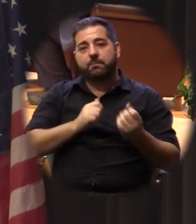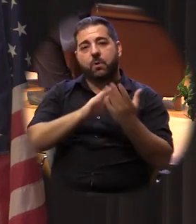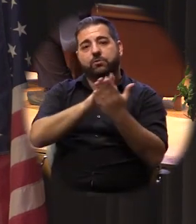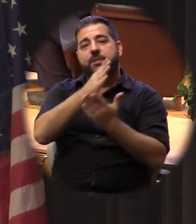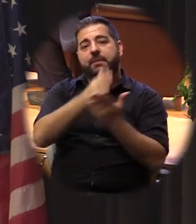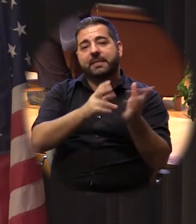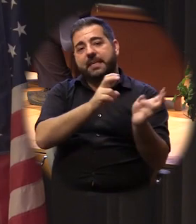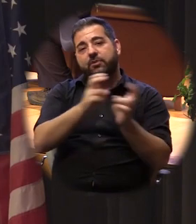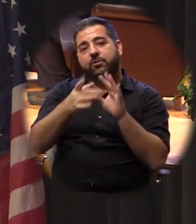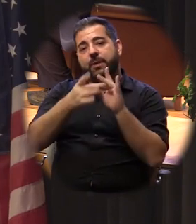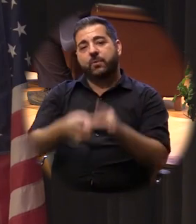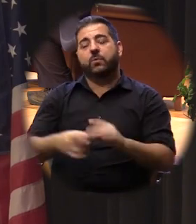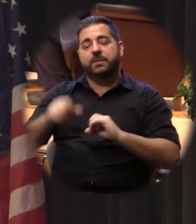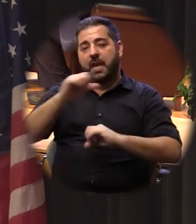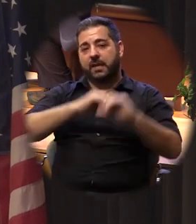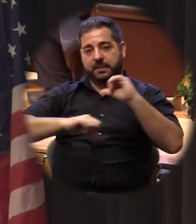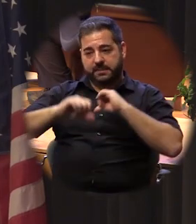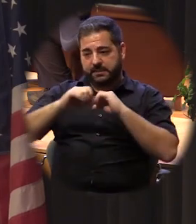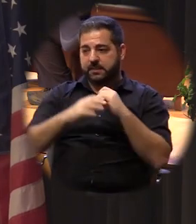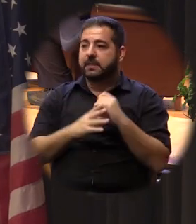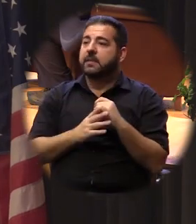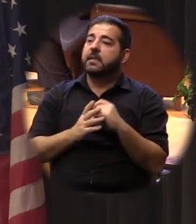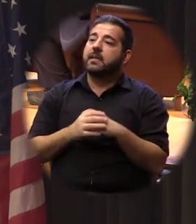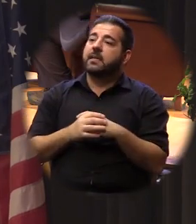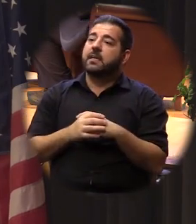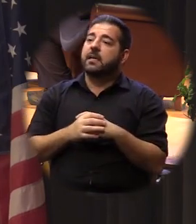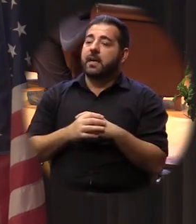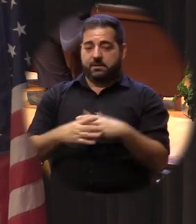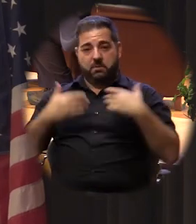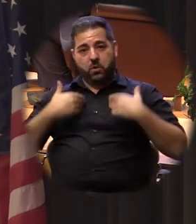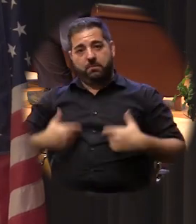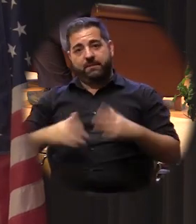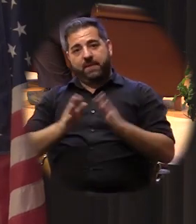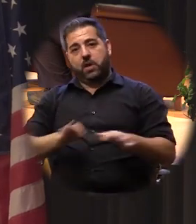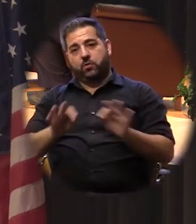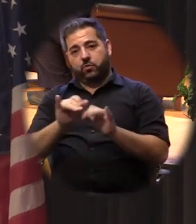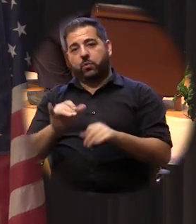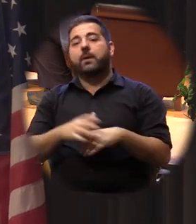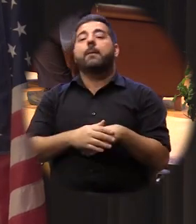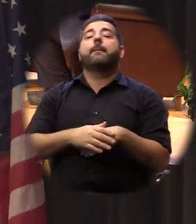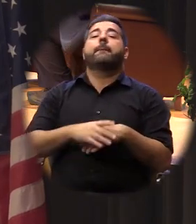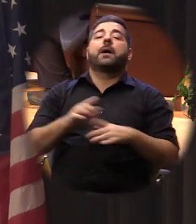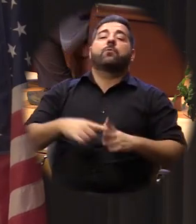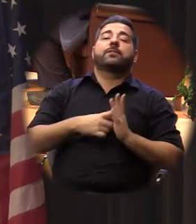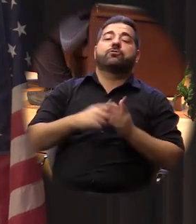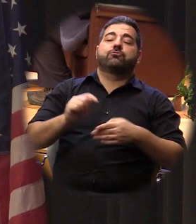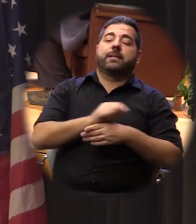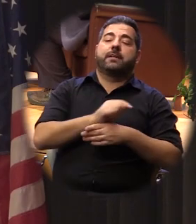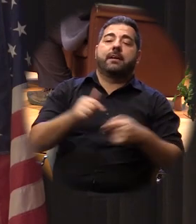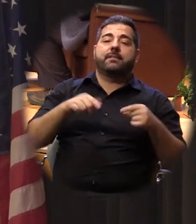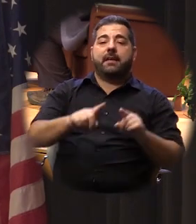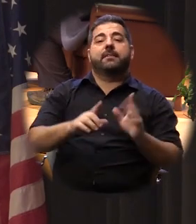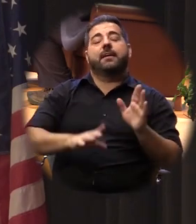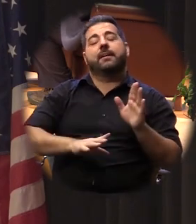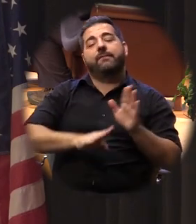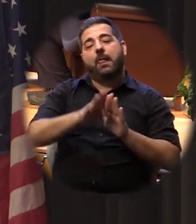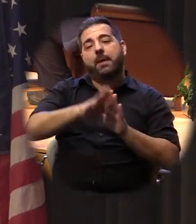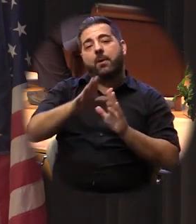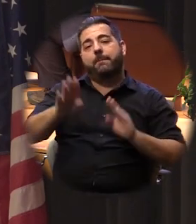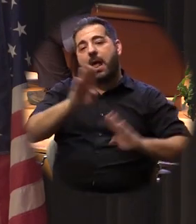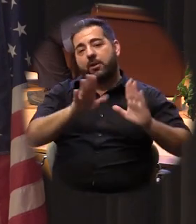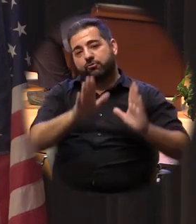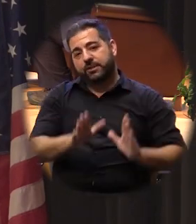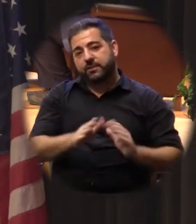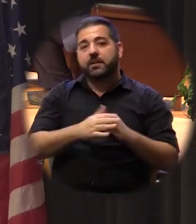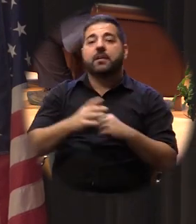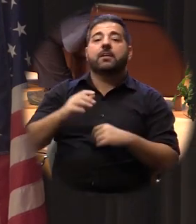the issues with science and human values. My original training is as a developmental biologist,